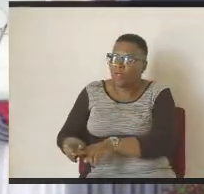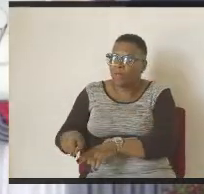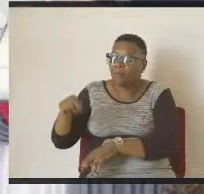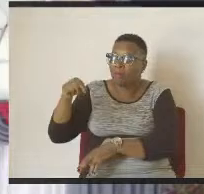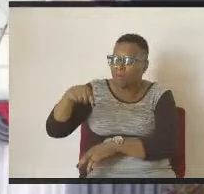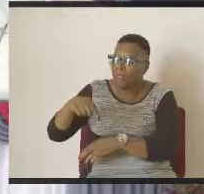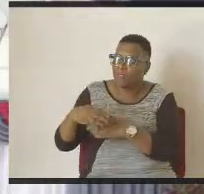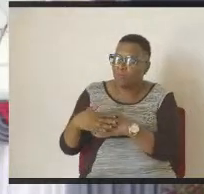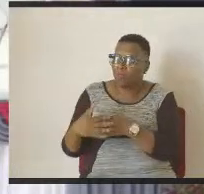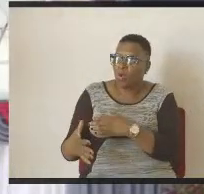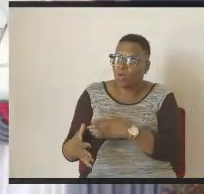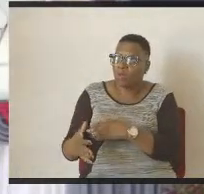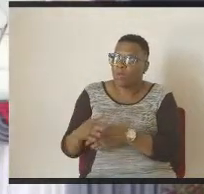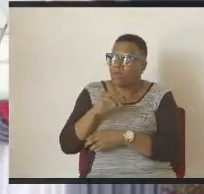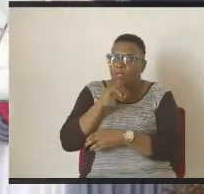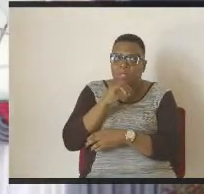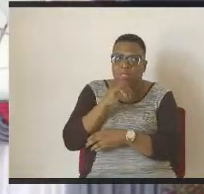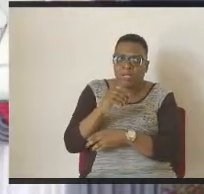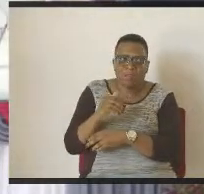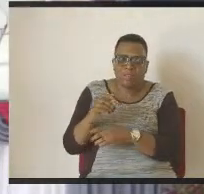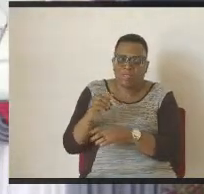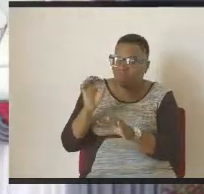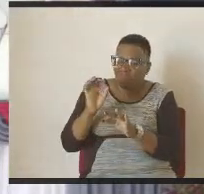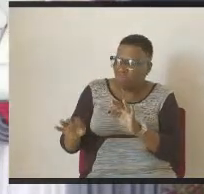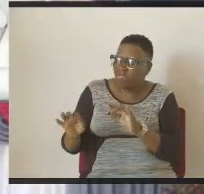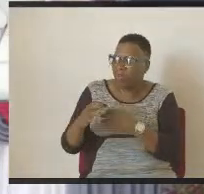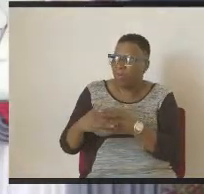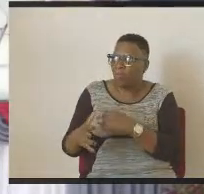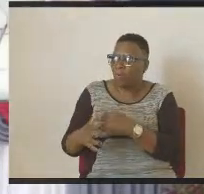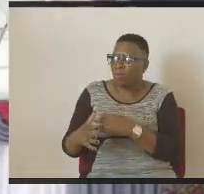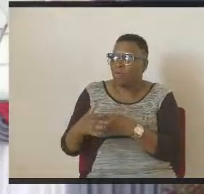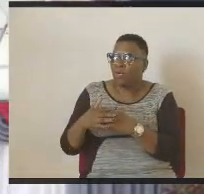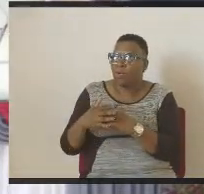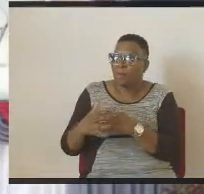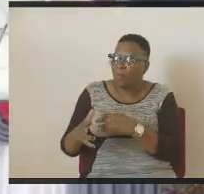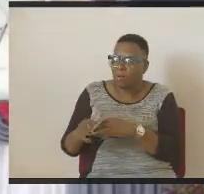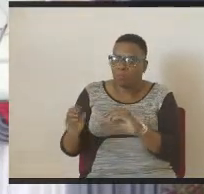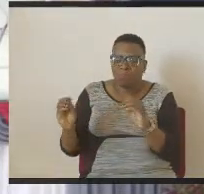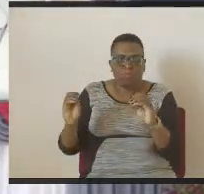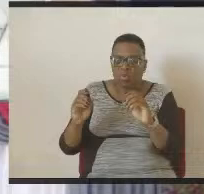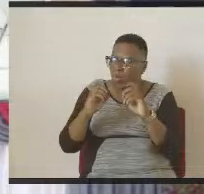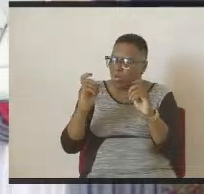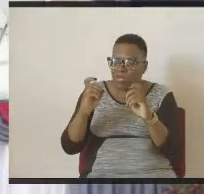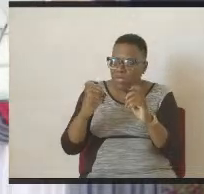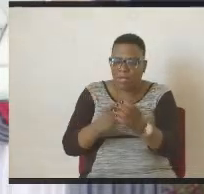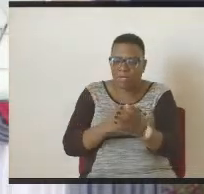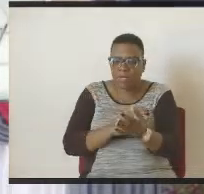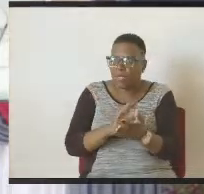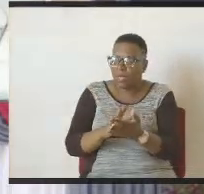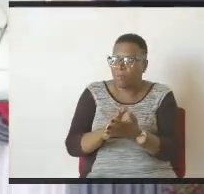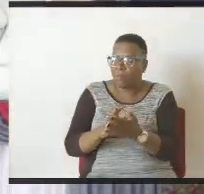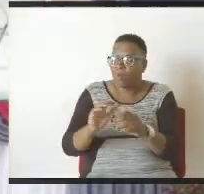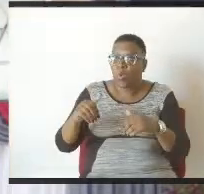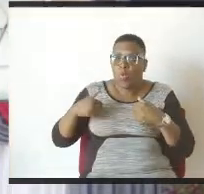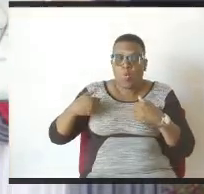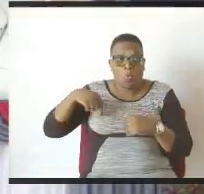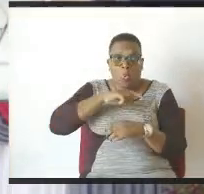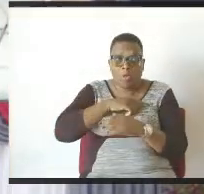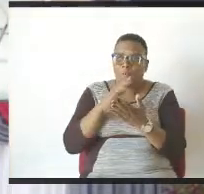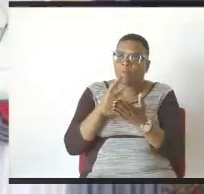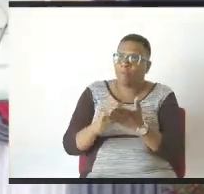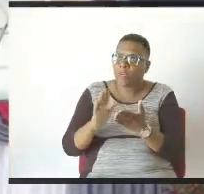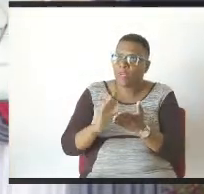blood, it was not just ordinary blood, the blood of the spotless lamb by which we are forgiven. Hallelujah.